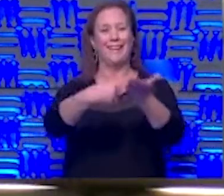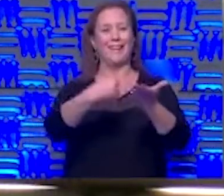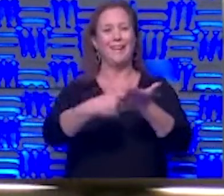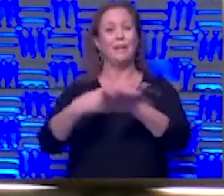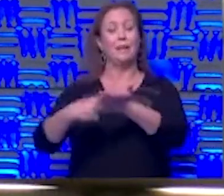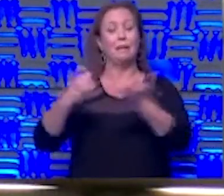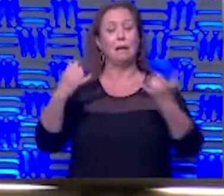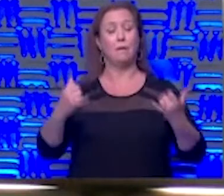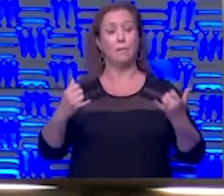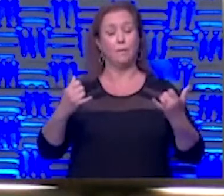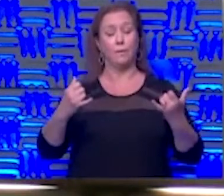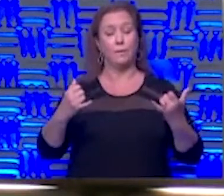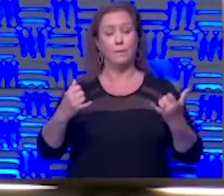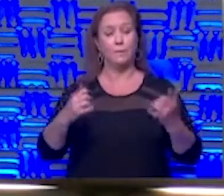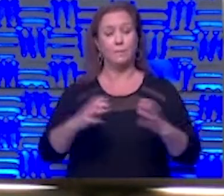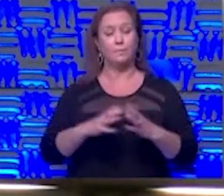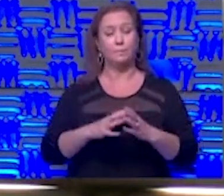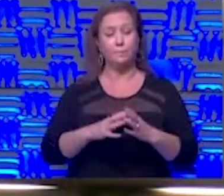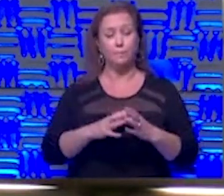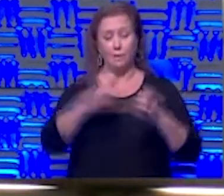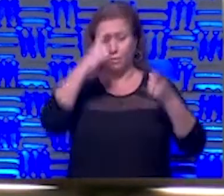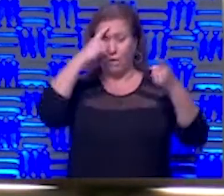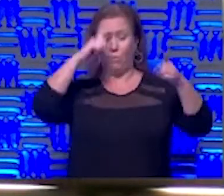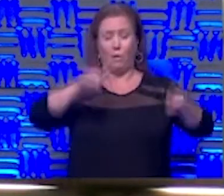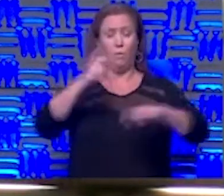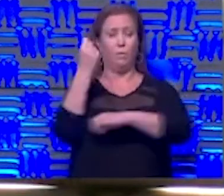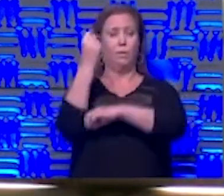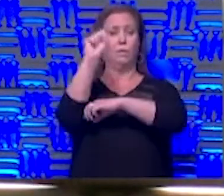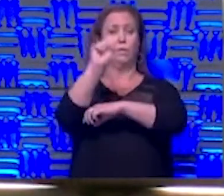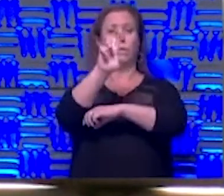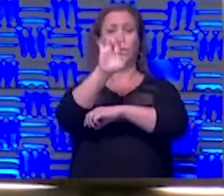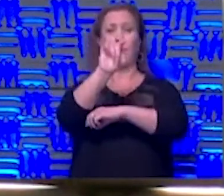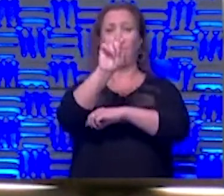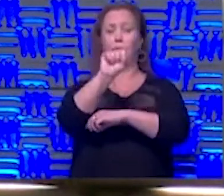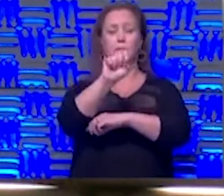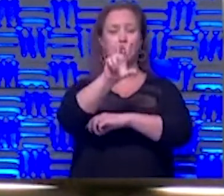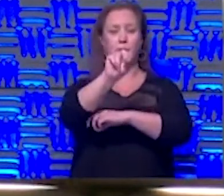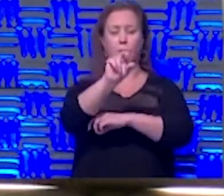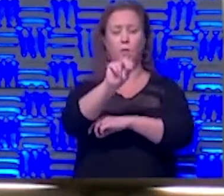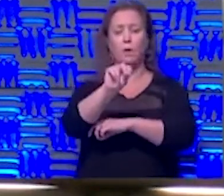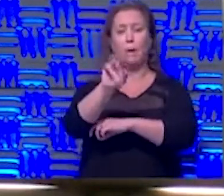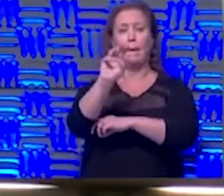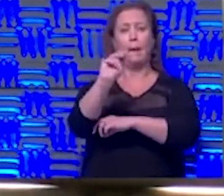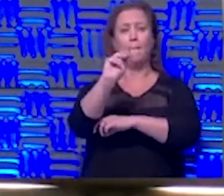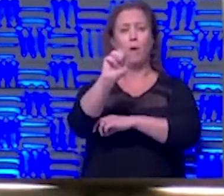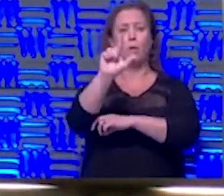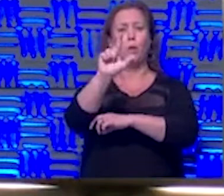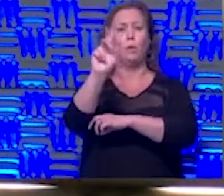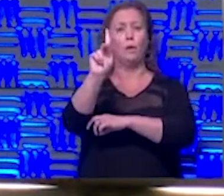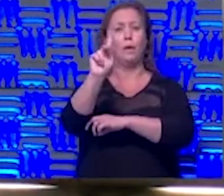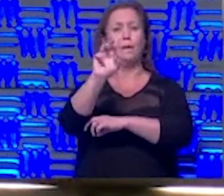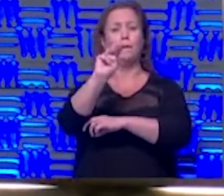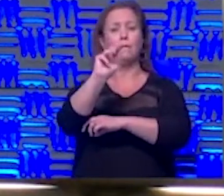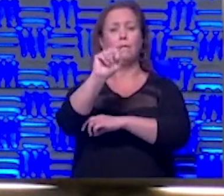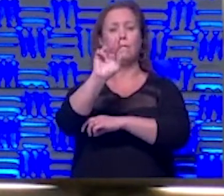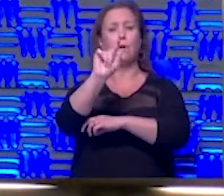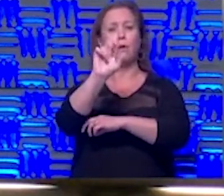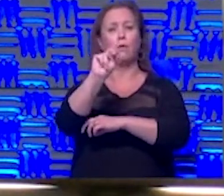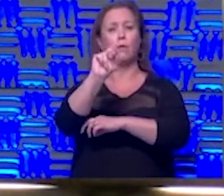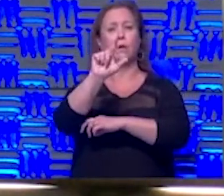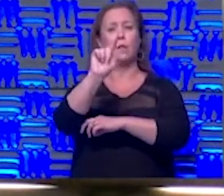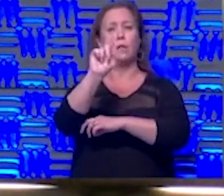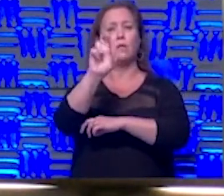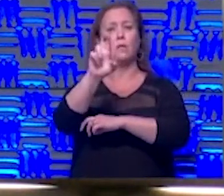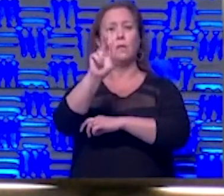with the riots and things like that? Absolutely not. But Martin Luther King said that the